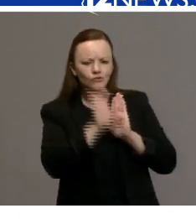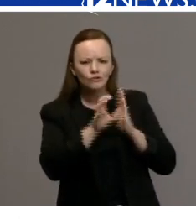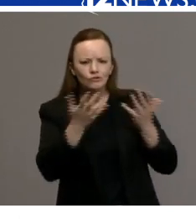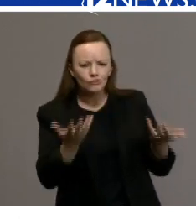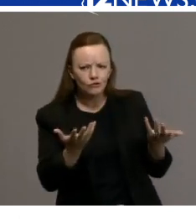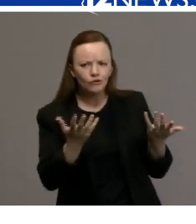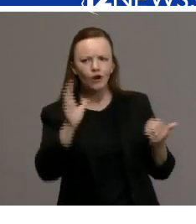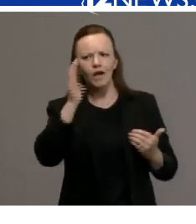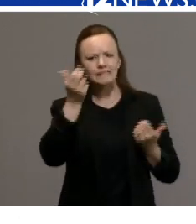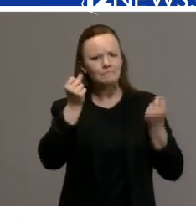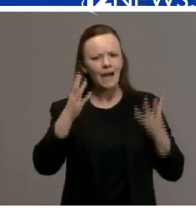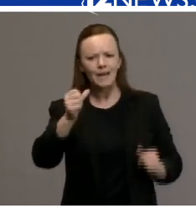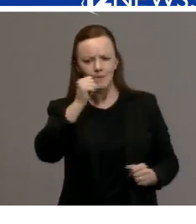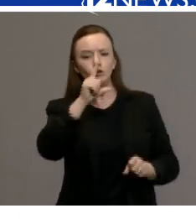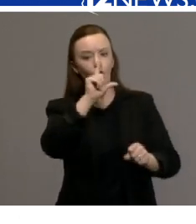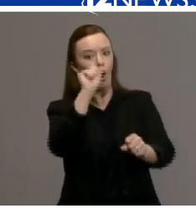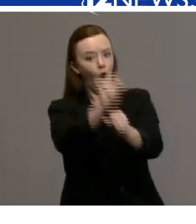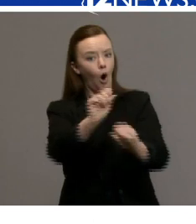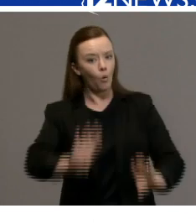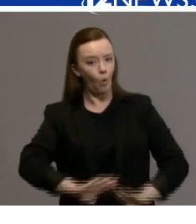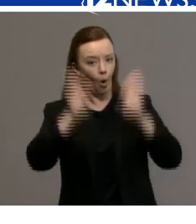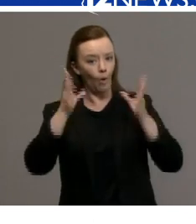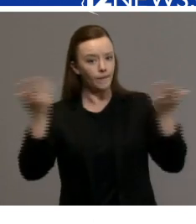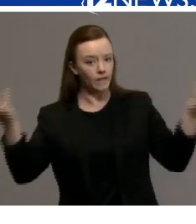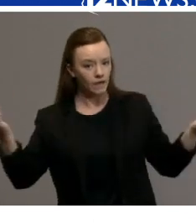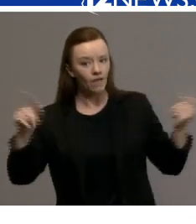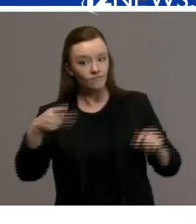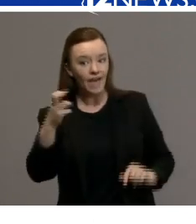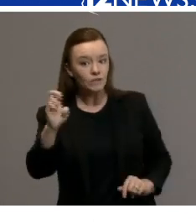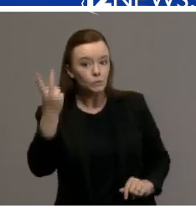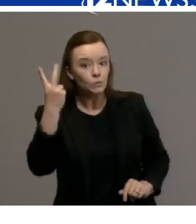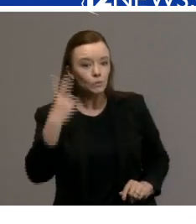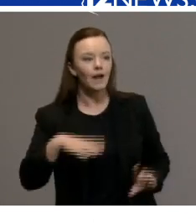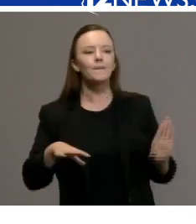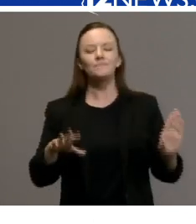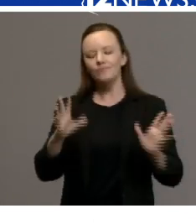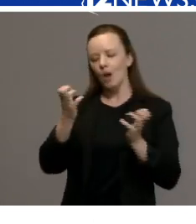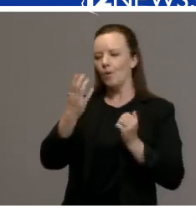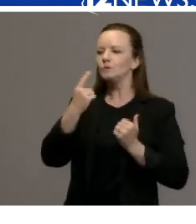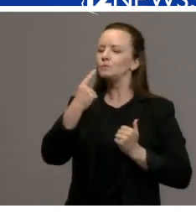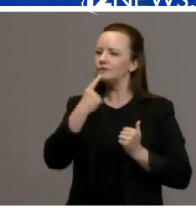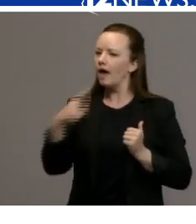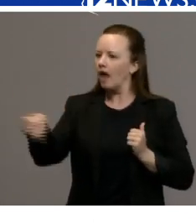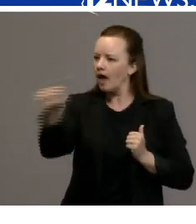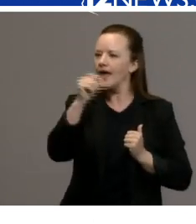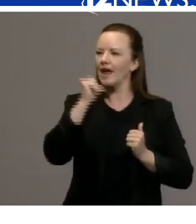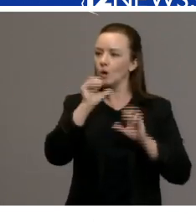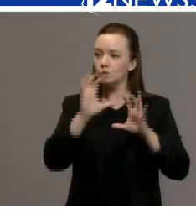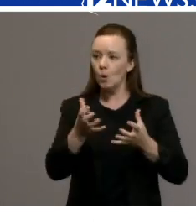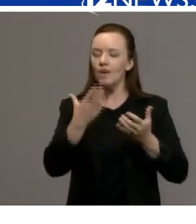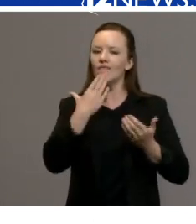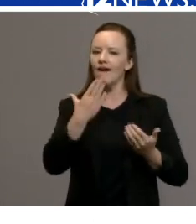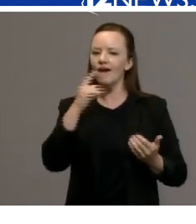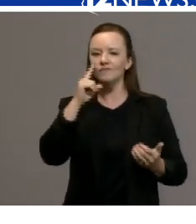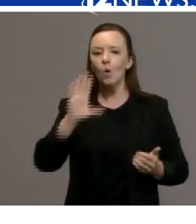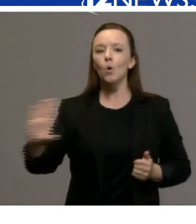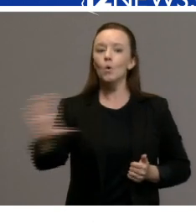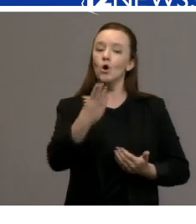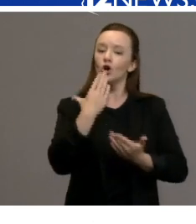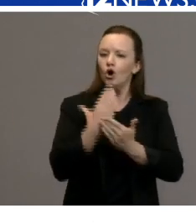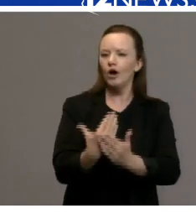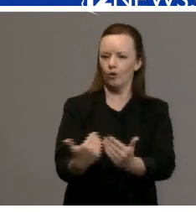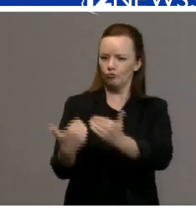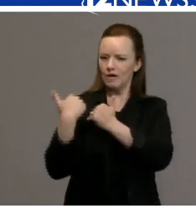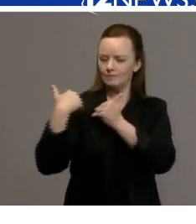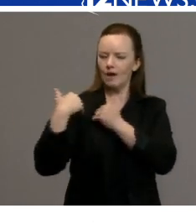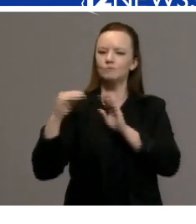want to are say to the reopening. people That's of a phase Arizona, thank you for your good, responsible behavior. do We you have a wouldn't message? have these numbers if people weren't